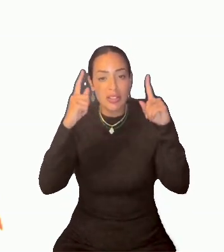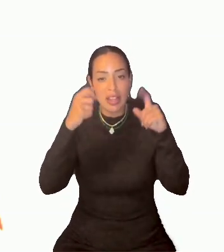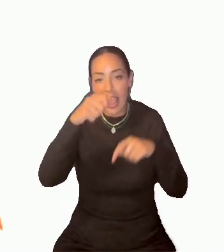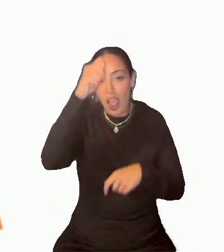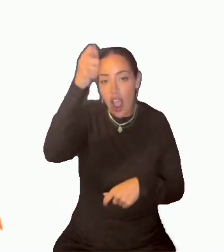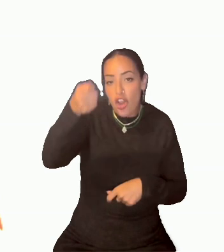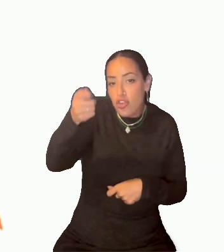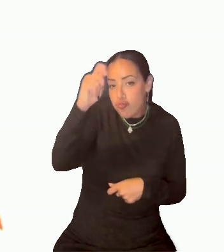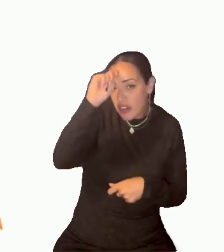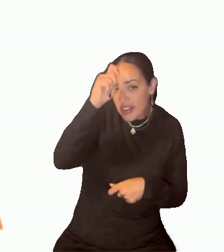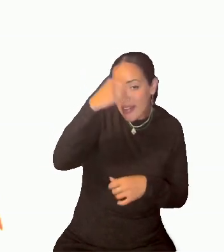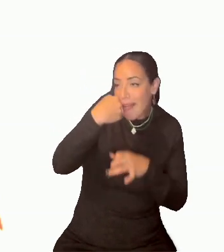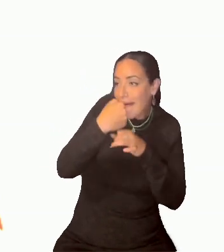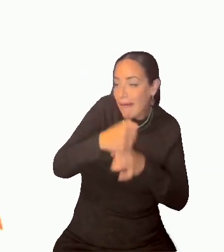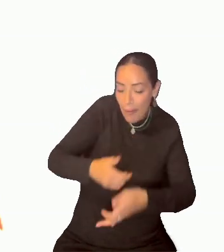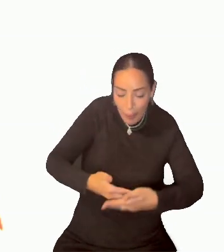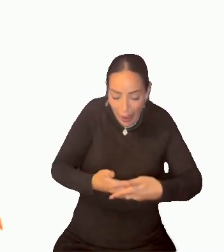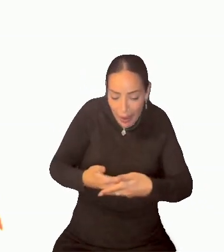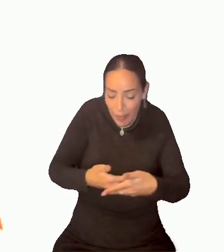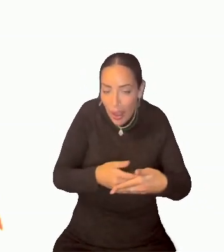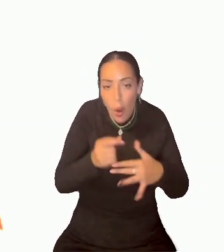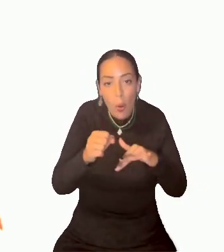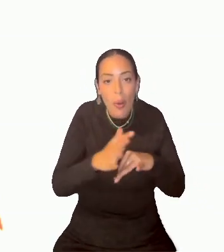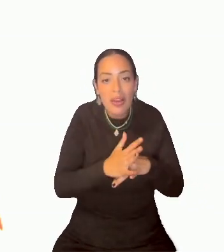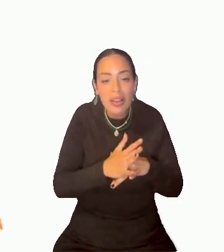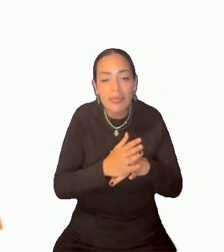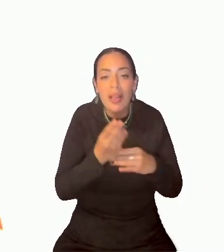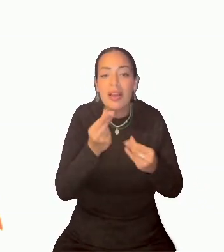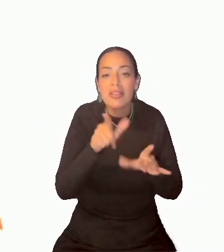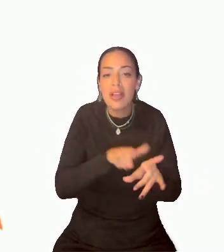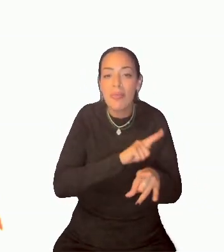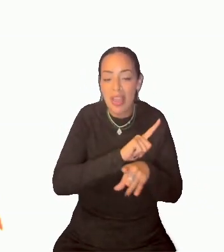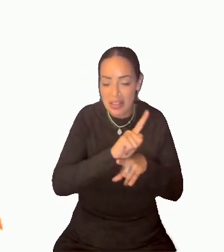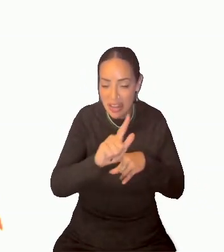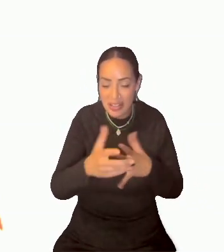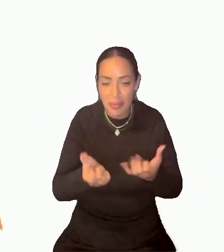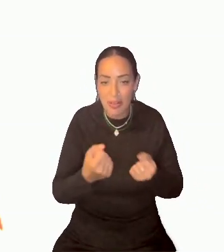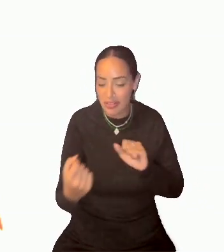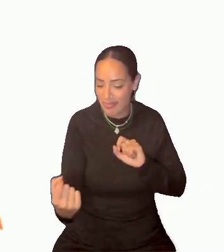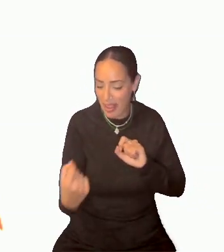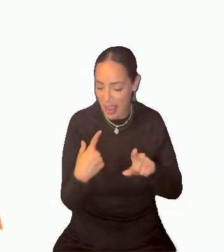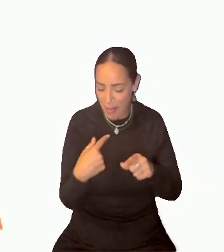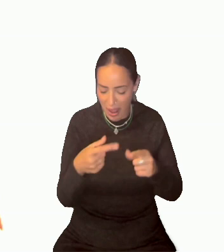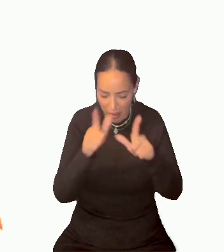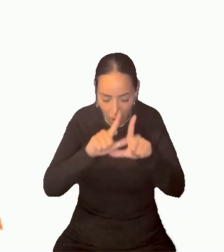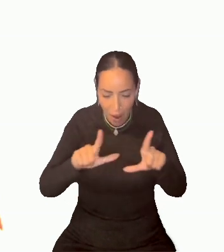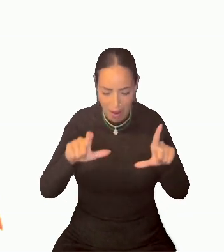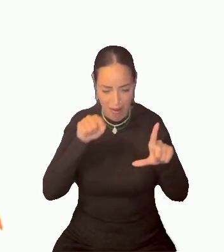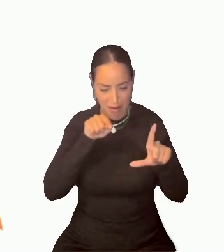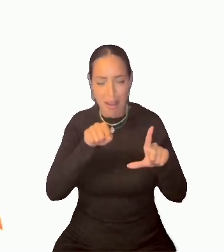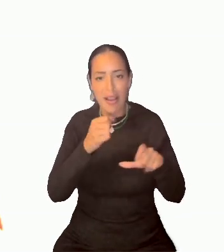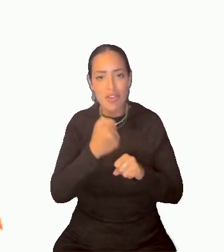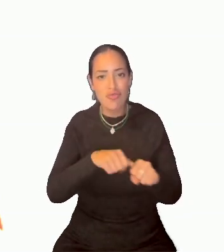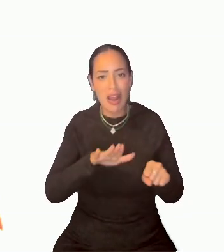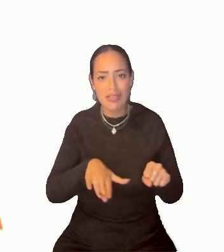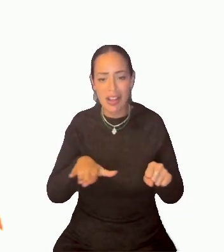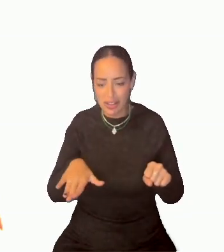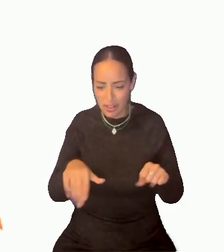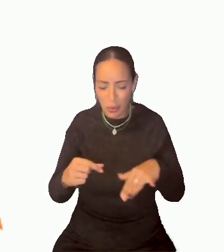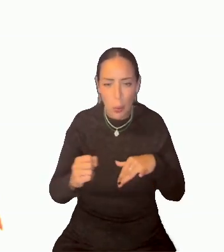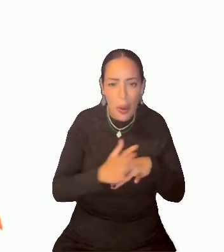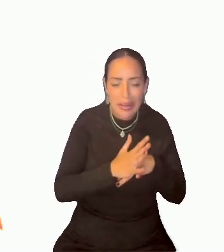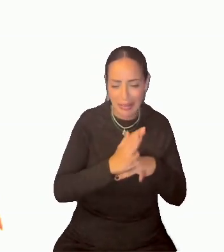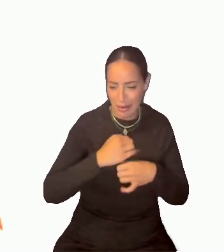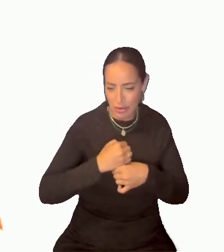wedding. Sometimes years later, I receive emails with photographs of these grandchildren, these weddings, these christenings,